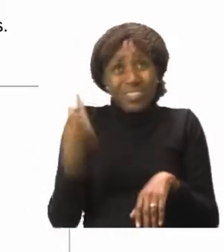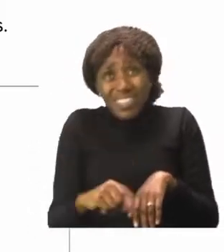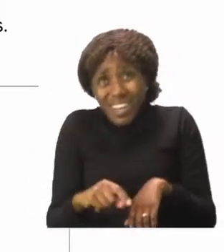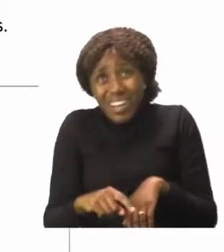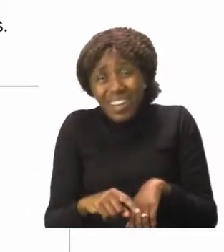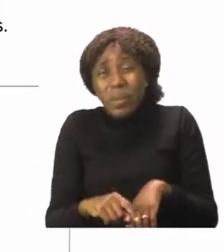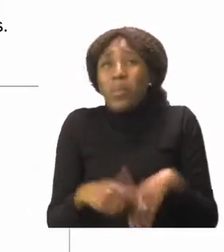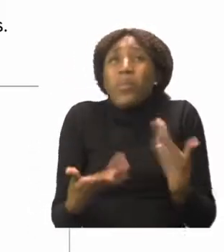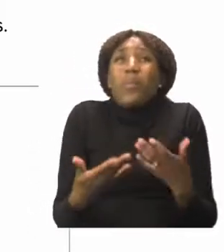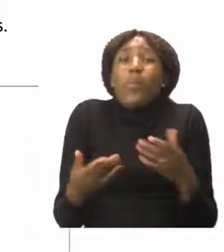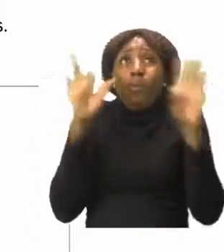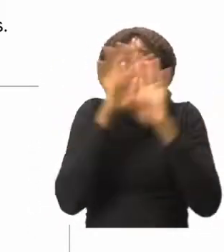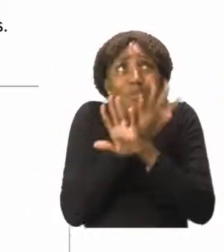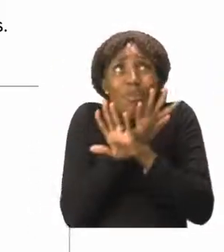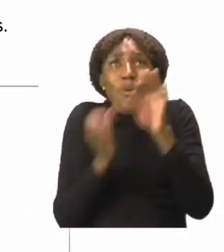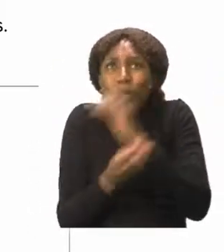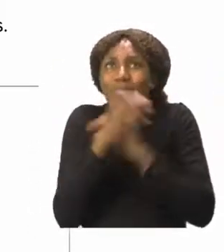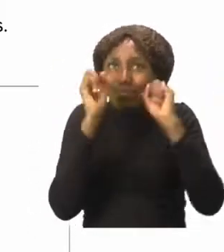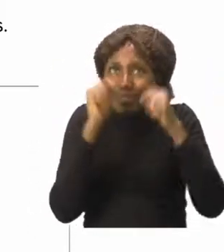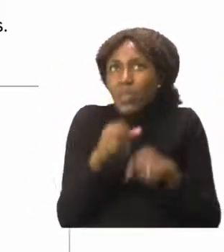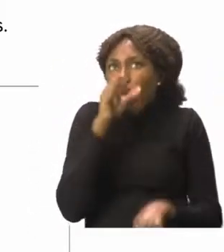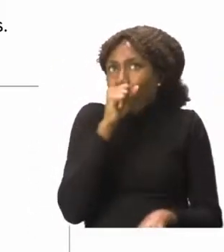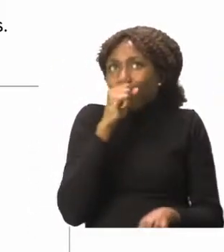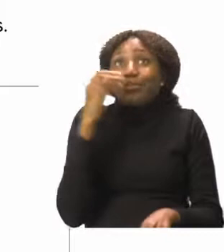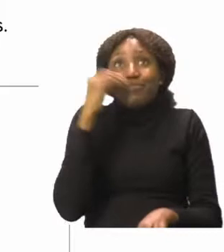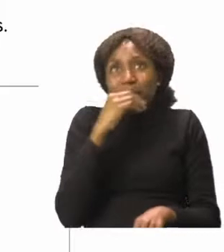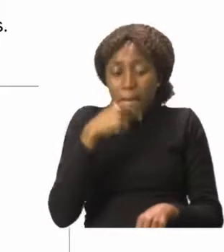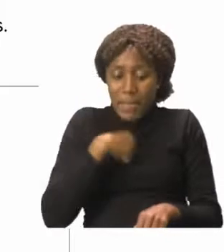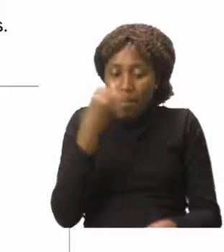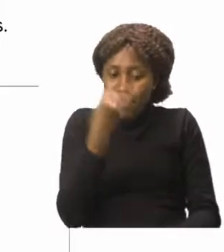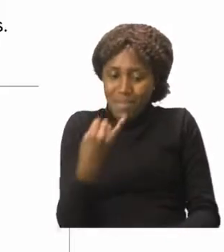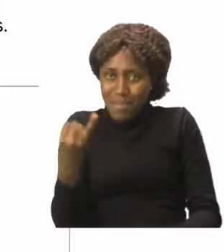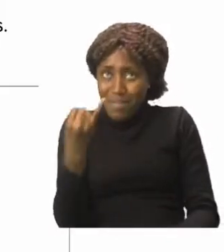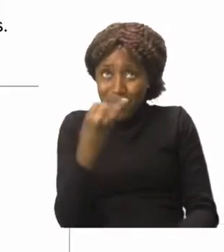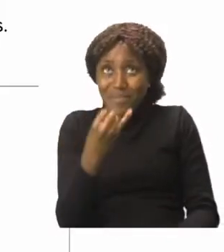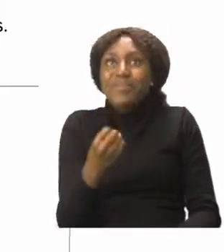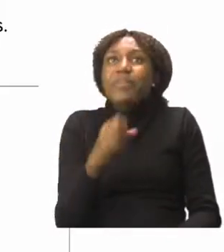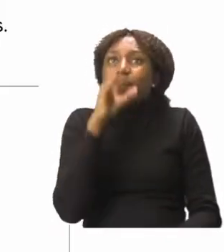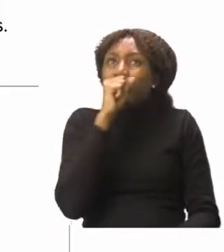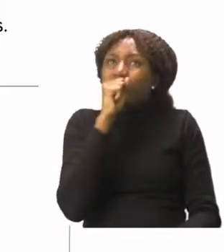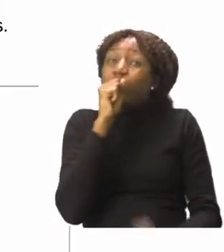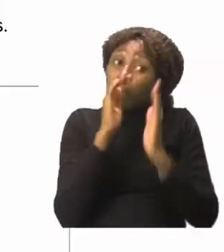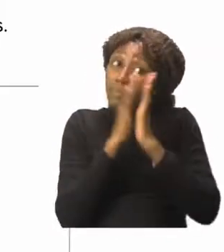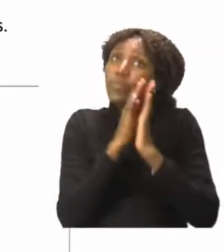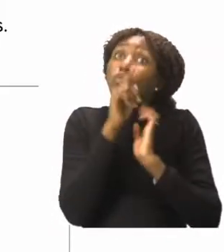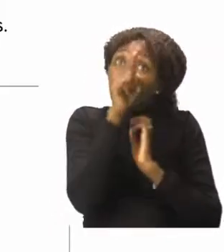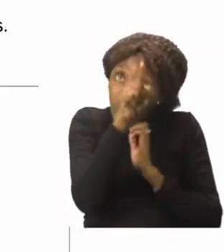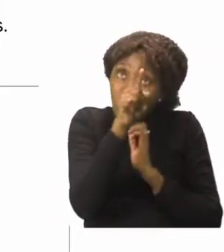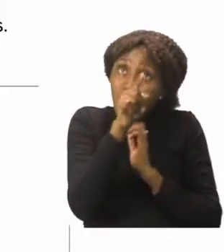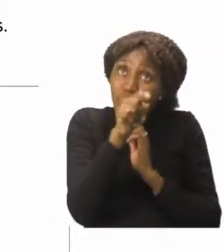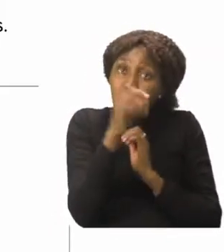the morning. So I'm going to draw an orange, but I want you to draw your favorite